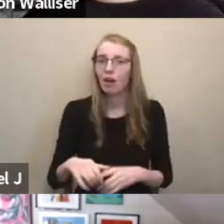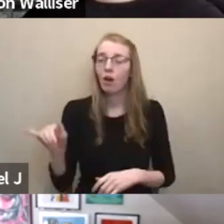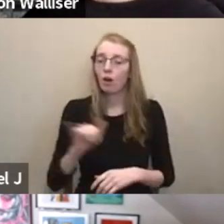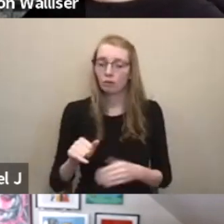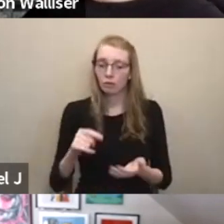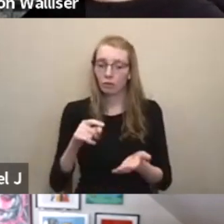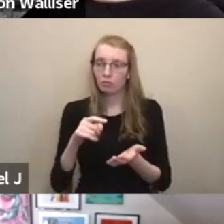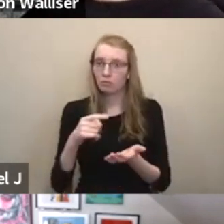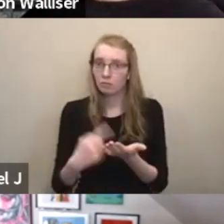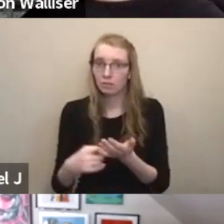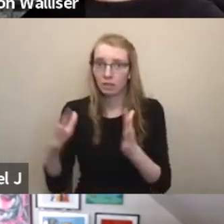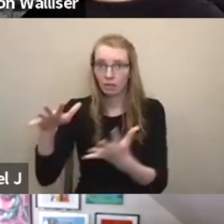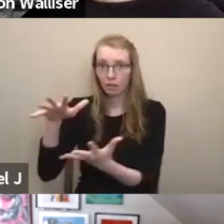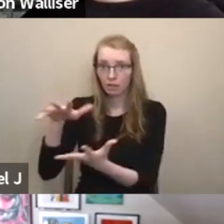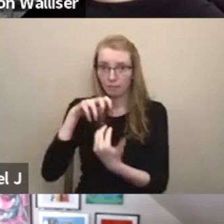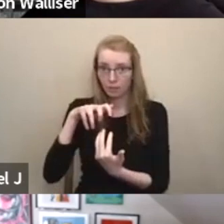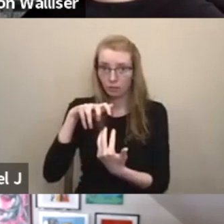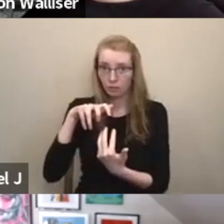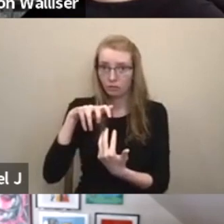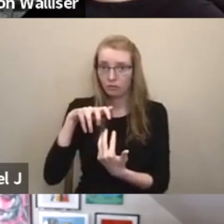because Jennifer, you brought up commissions.